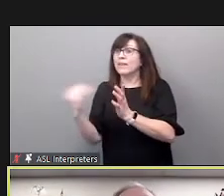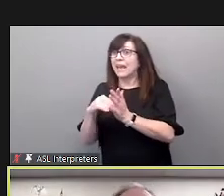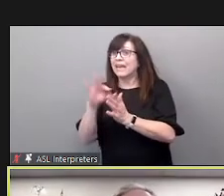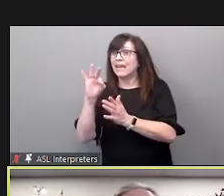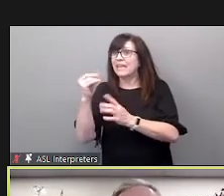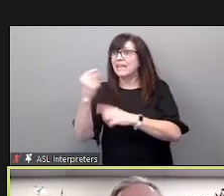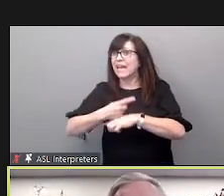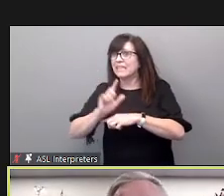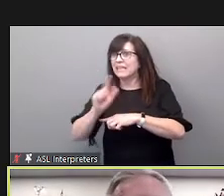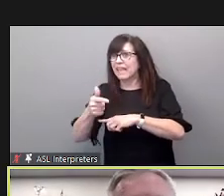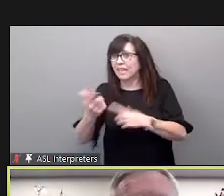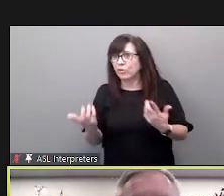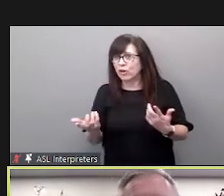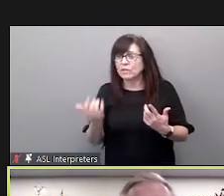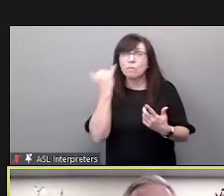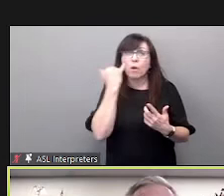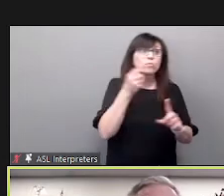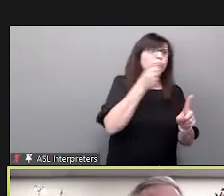Oh.